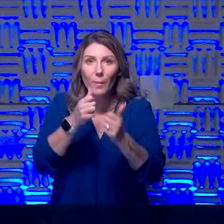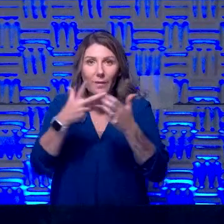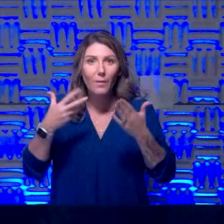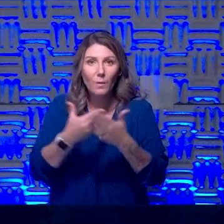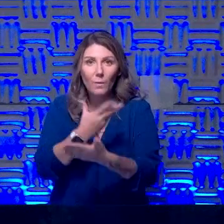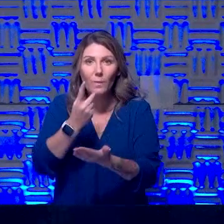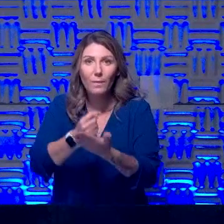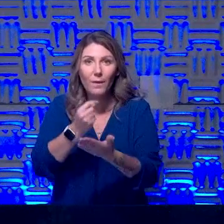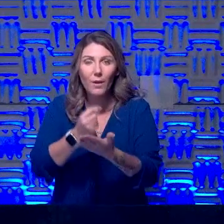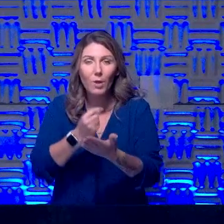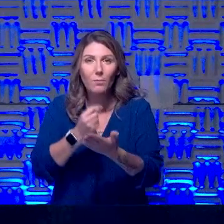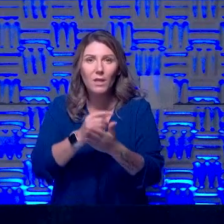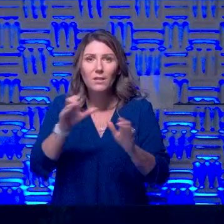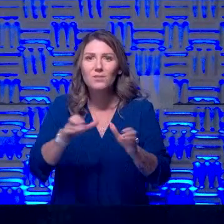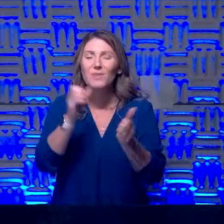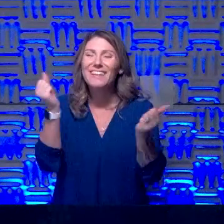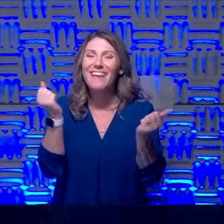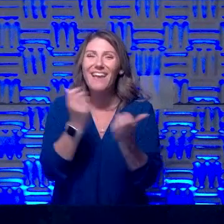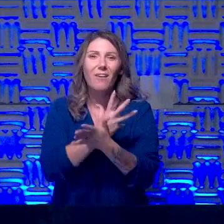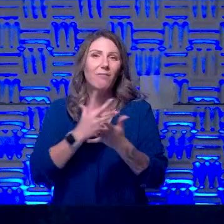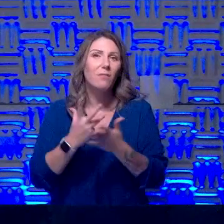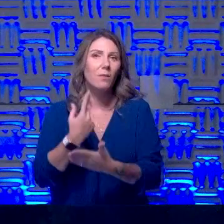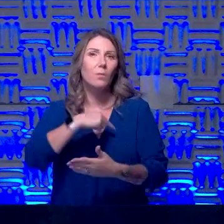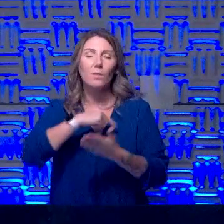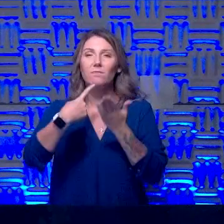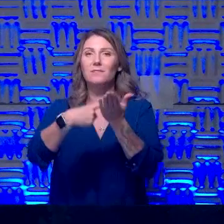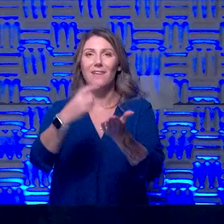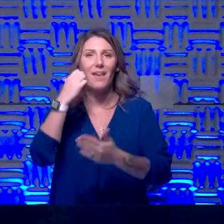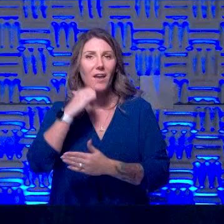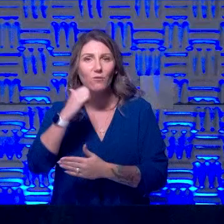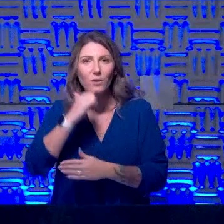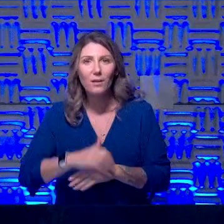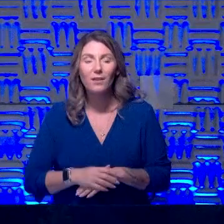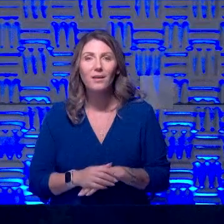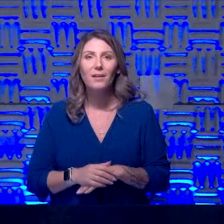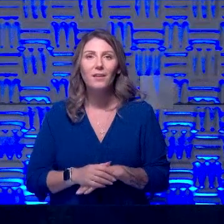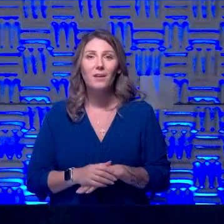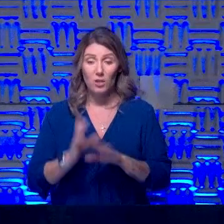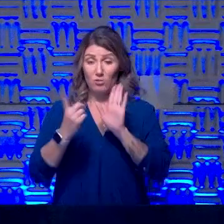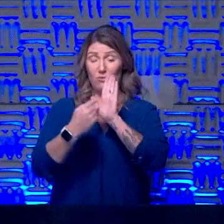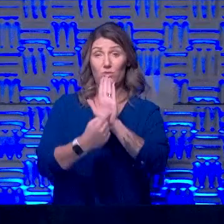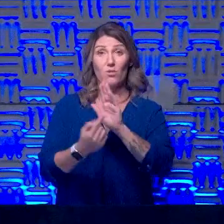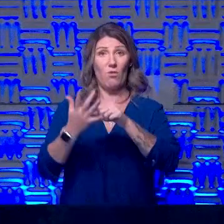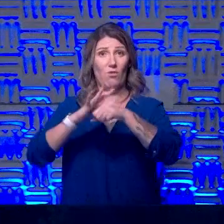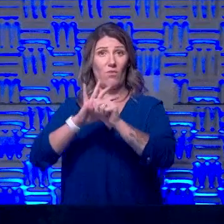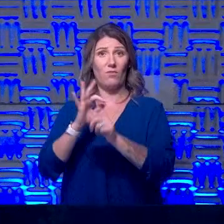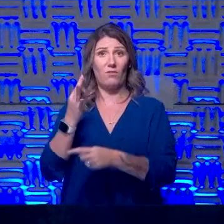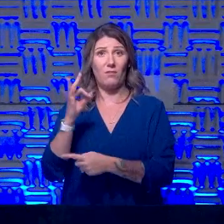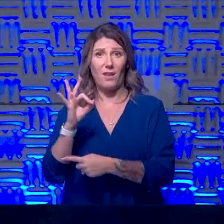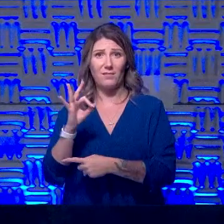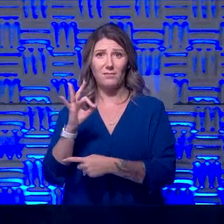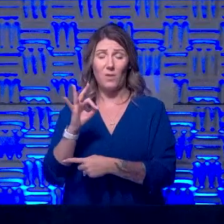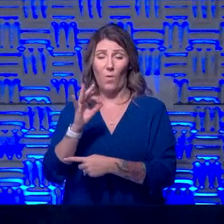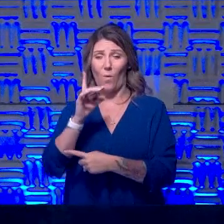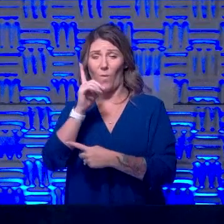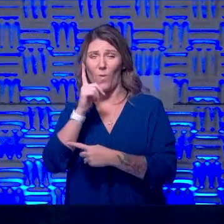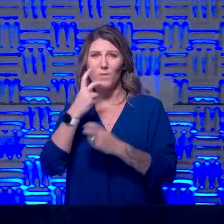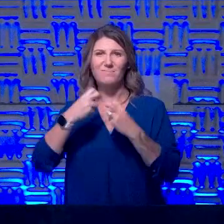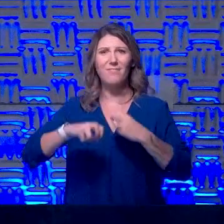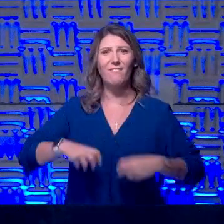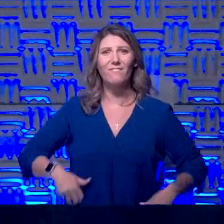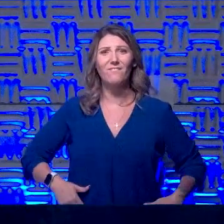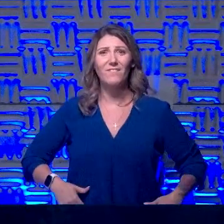therapy, by doing the things we've talked about every day. You can show coronavirus who's tough by wearing a